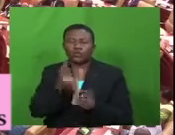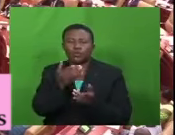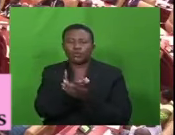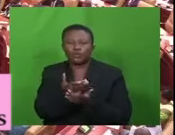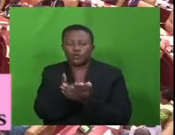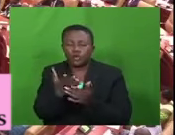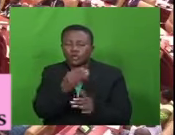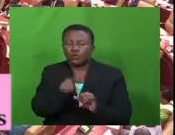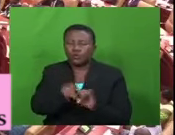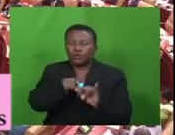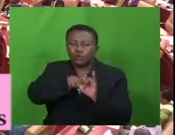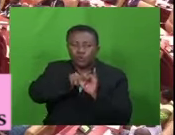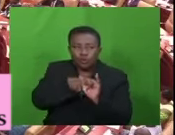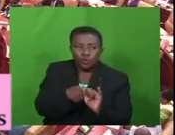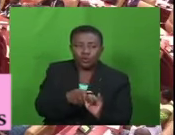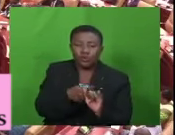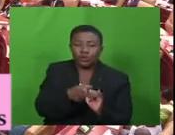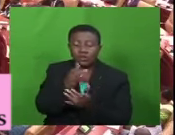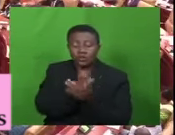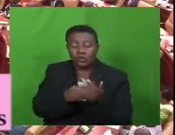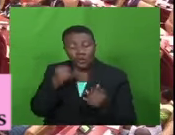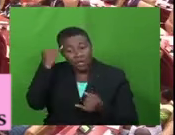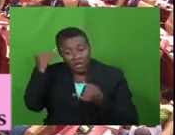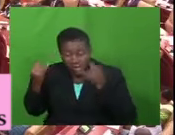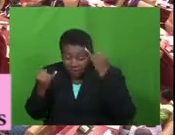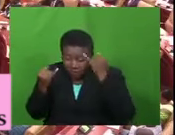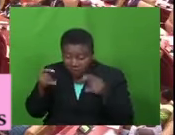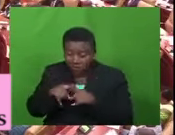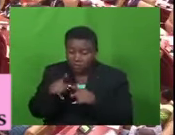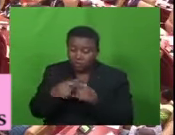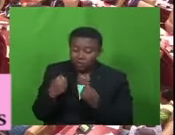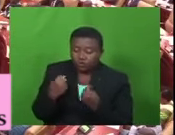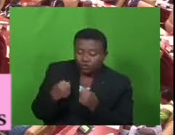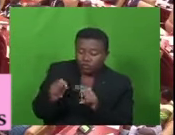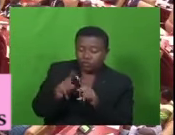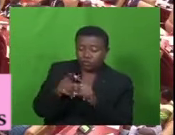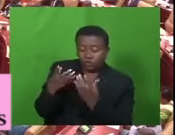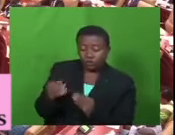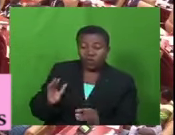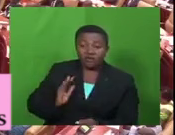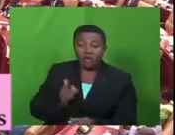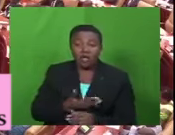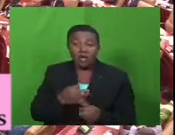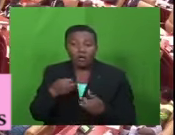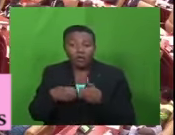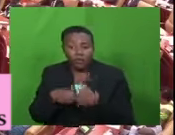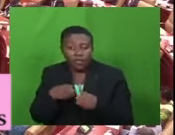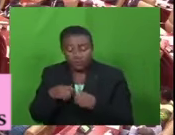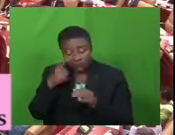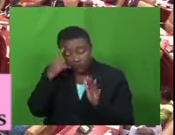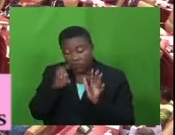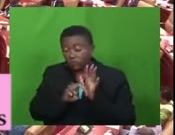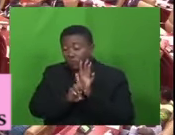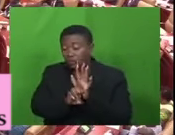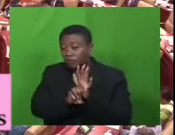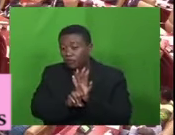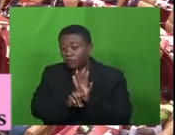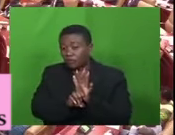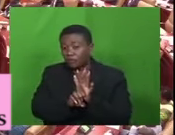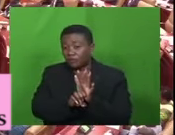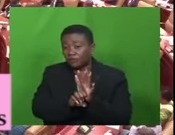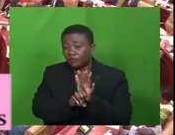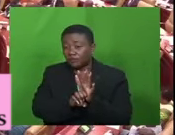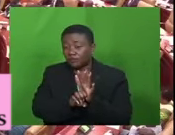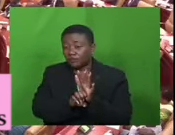some original and innovative ideas to try to solve our problems. For example, the gold